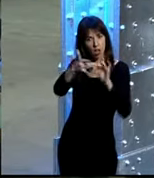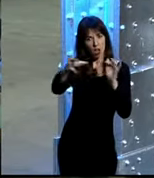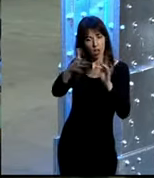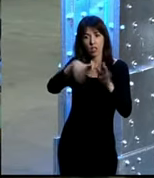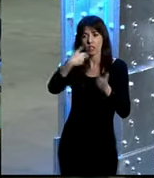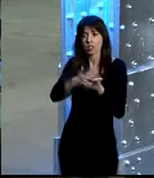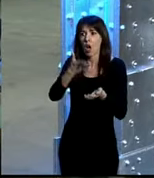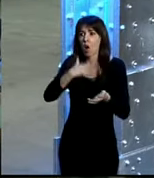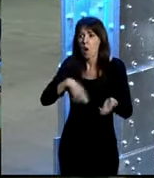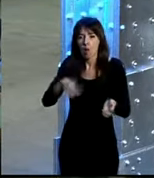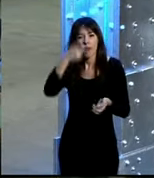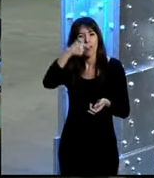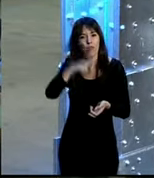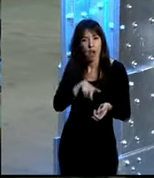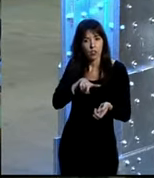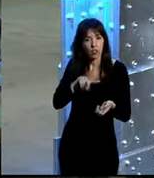interact with